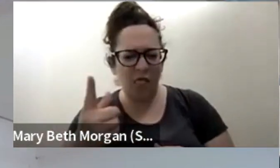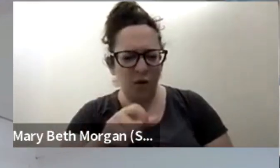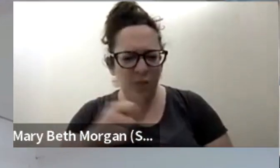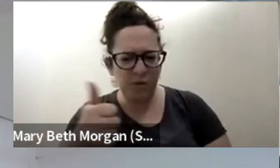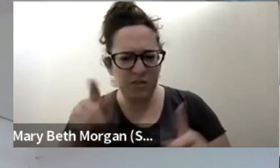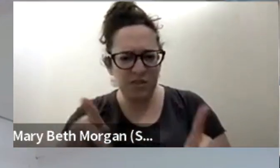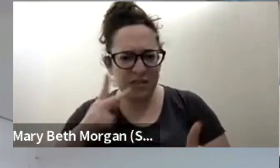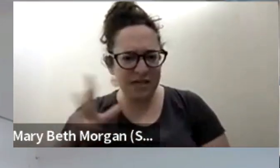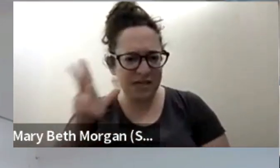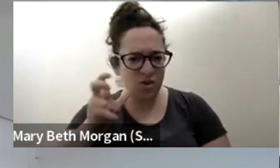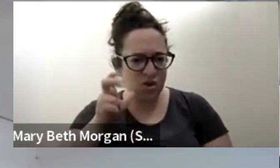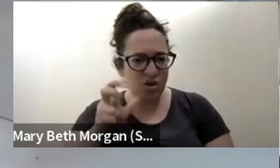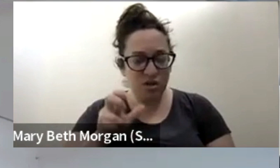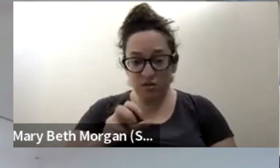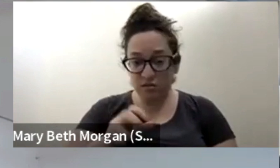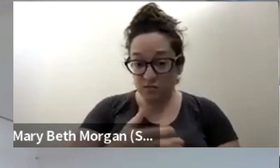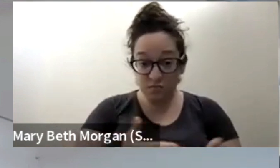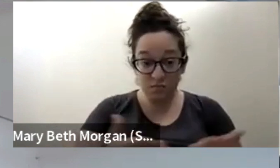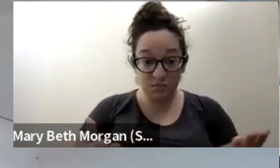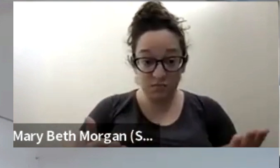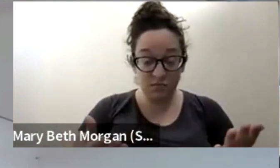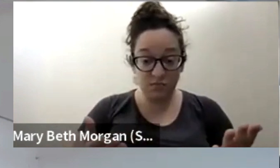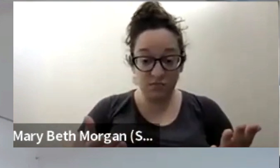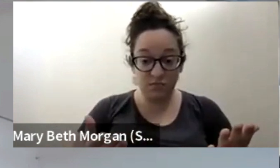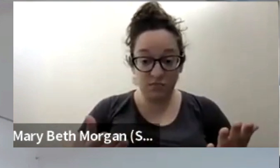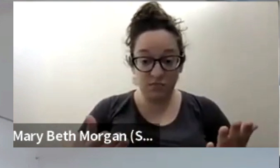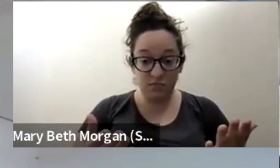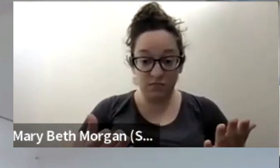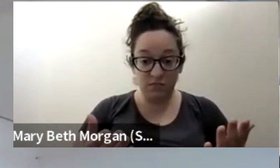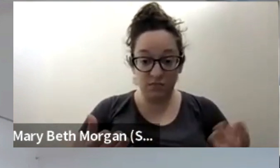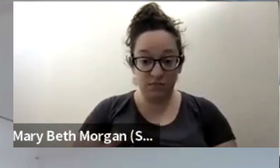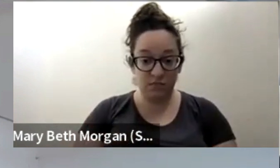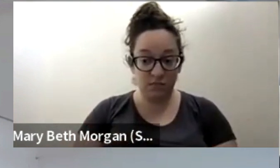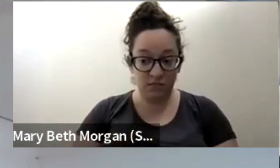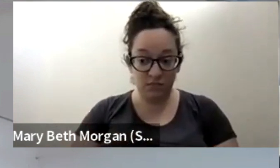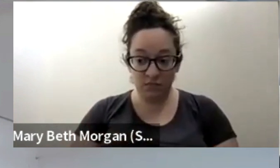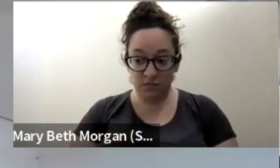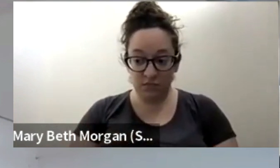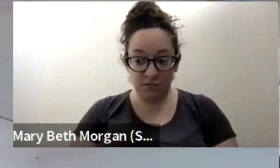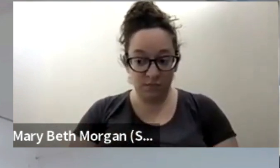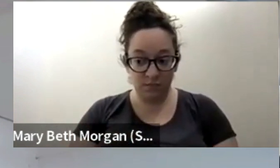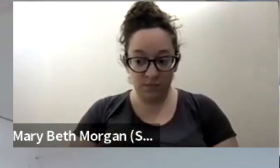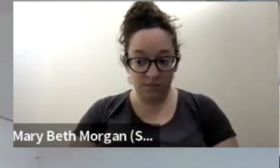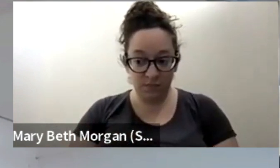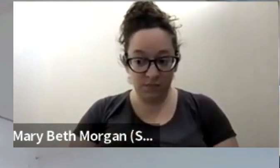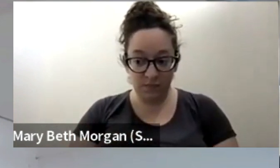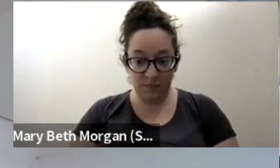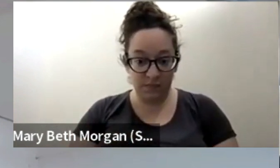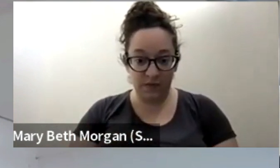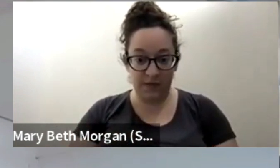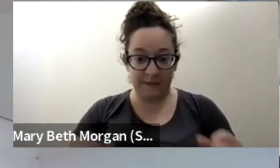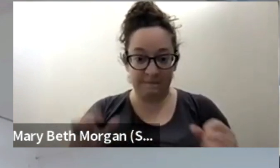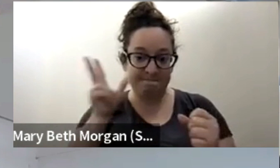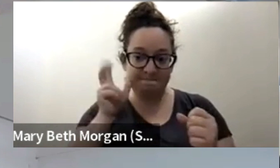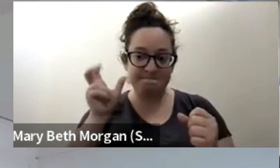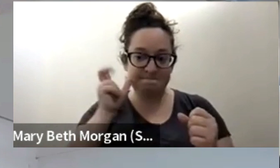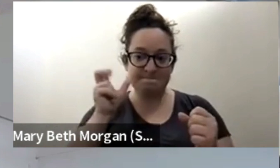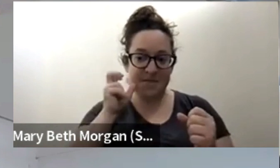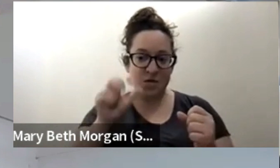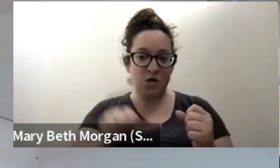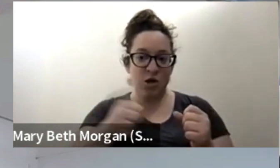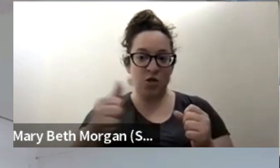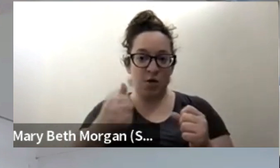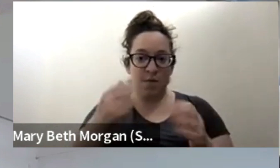then coming. I want to have a discussion about cross-dressing and gender